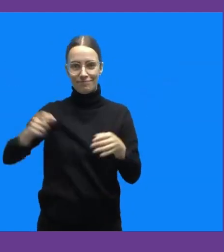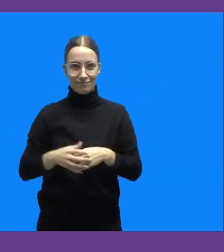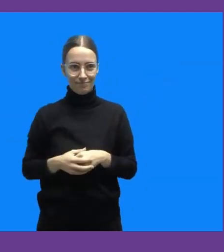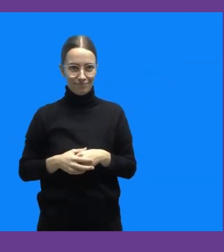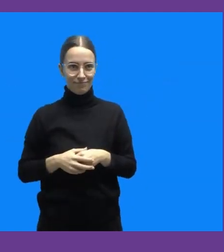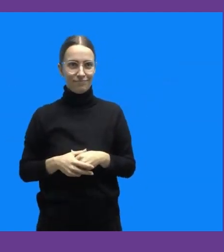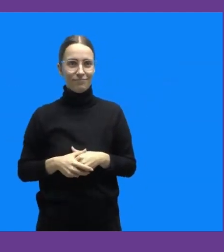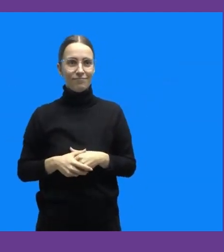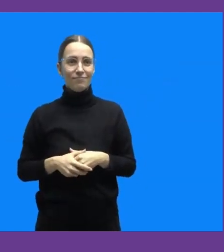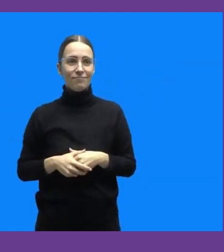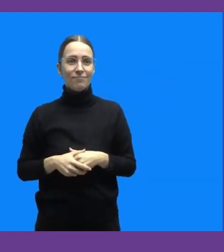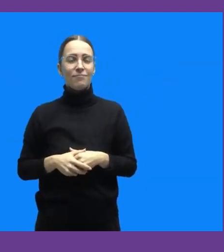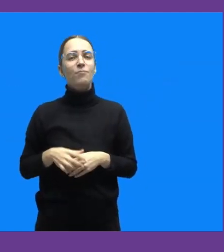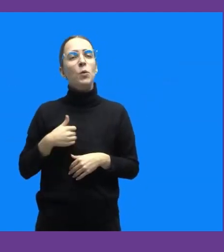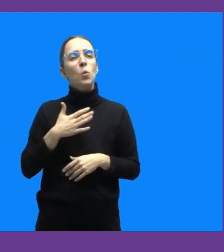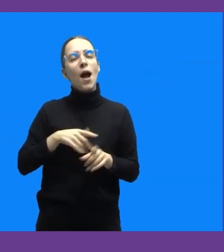is